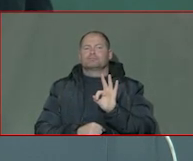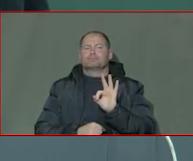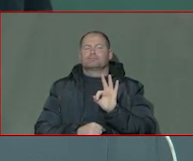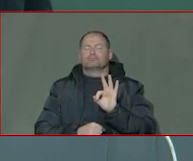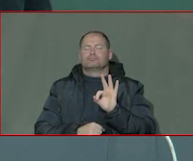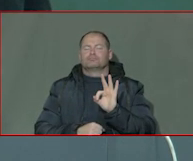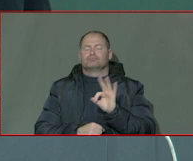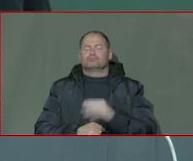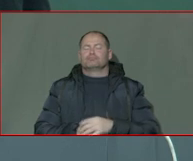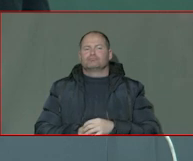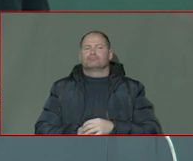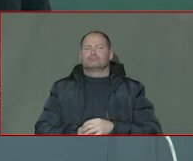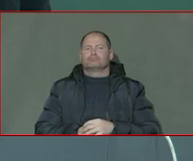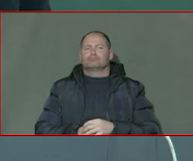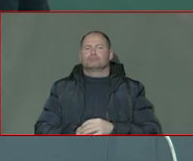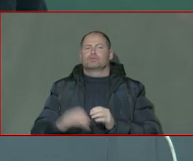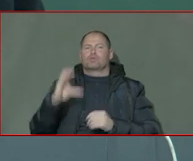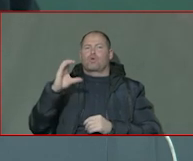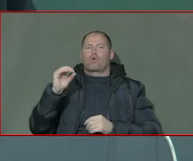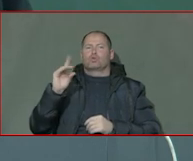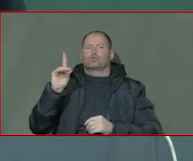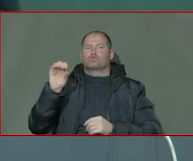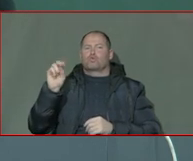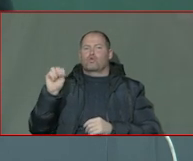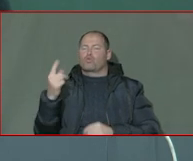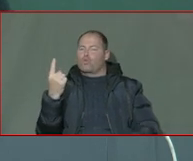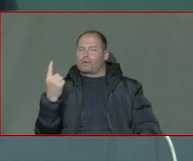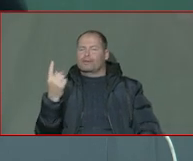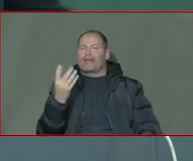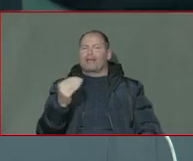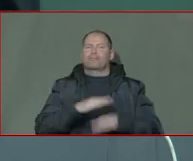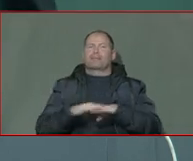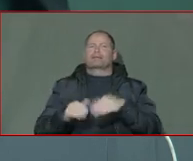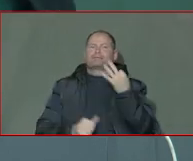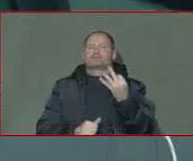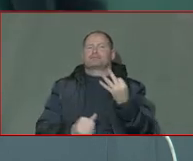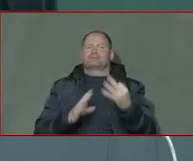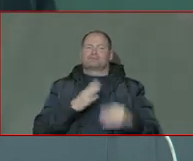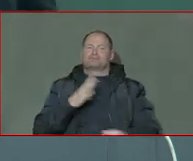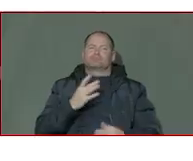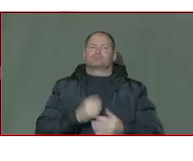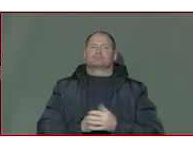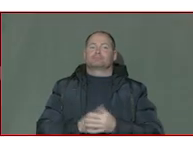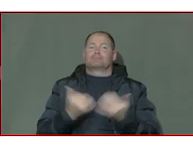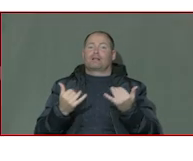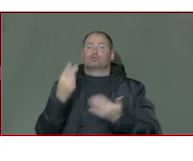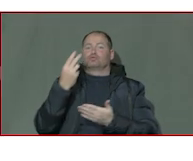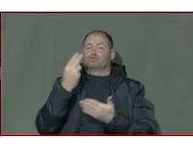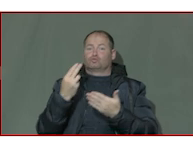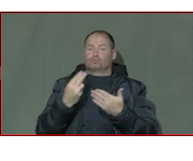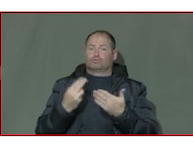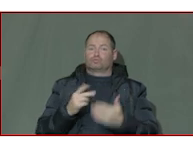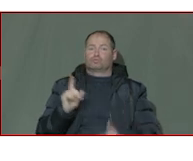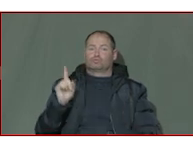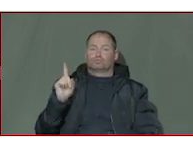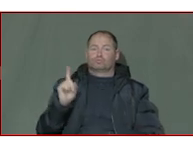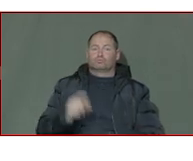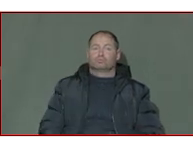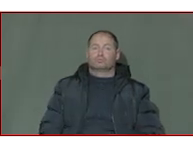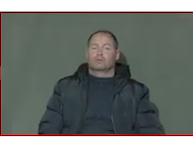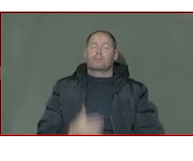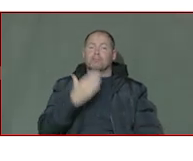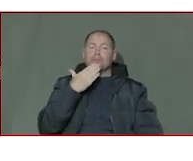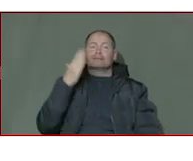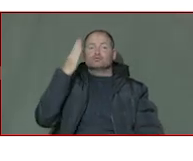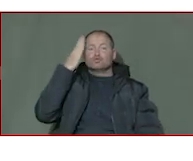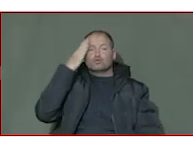codon. Or 1 codon. Then, this diagram, ladies and gentlemen,